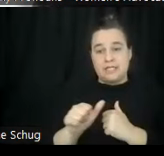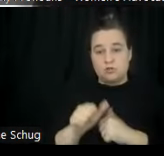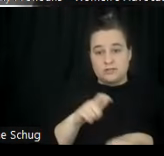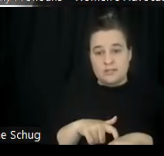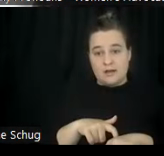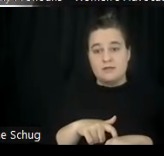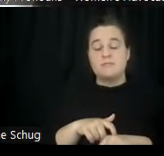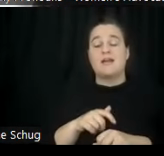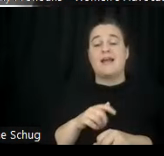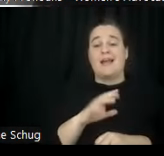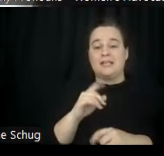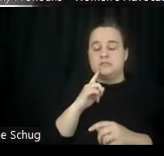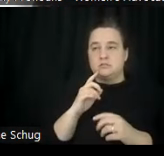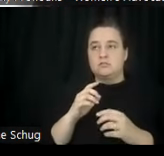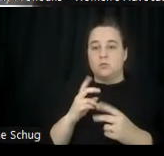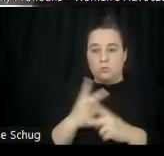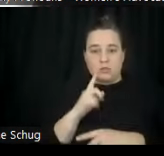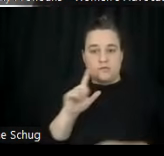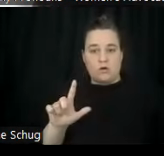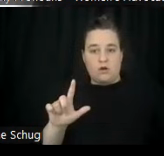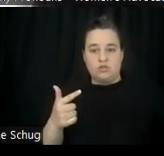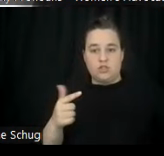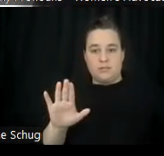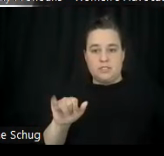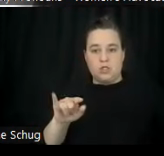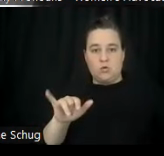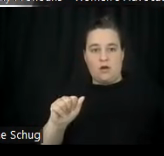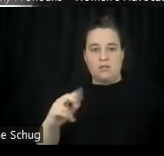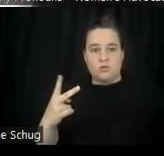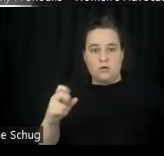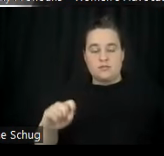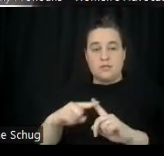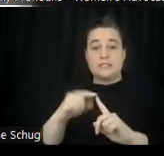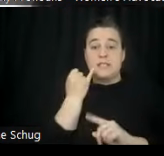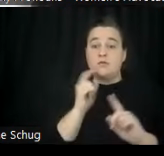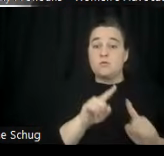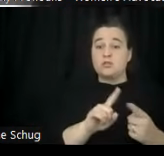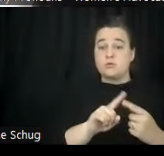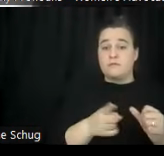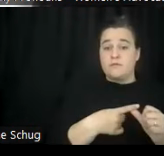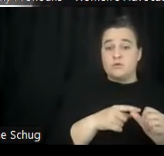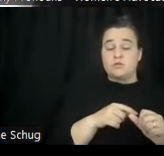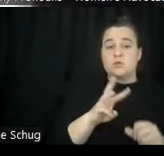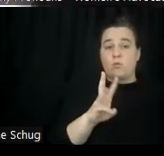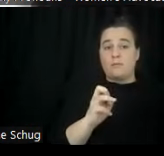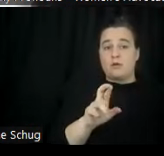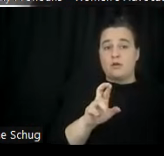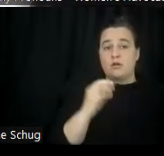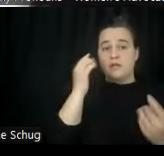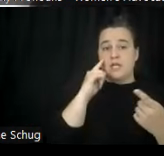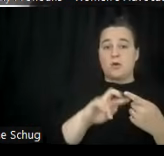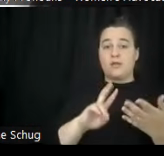especially LGBTQIA2+ survivors. And so if you attended our first webinar, you may have remembered the concept of the double